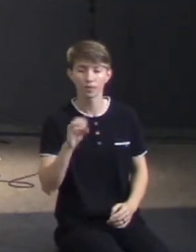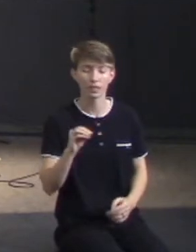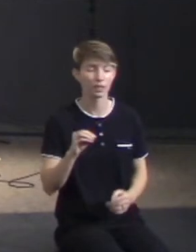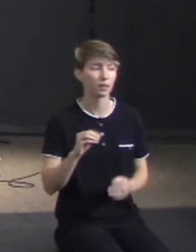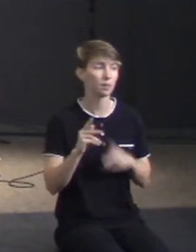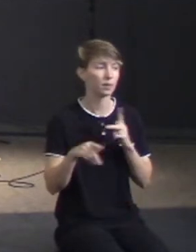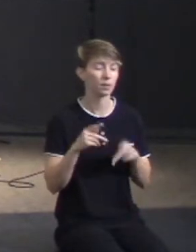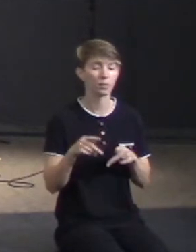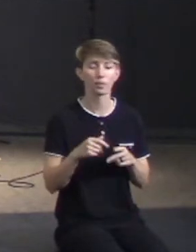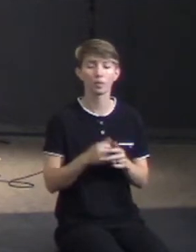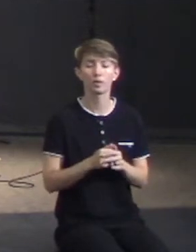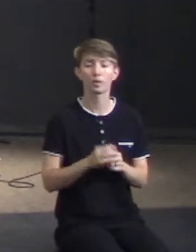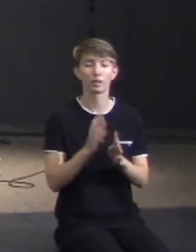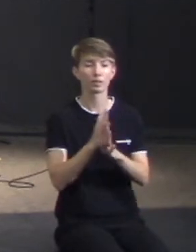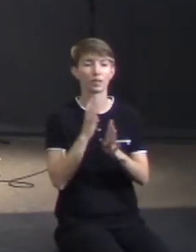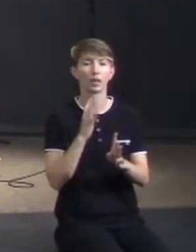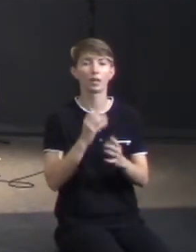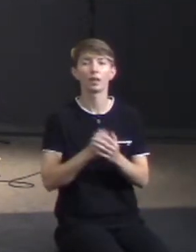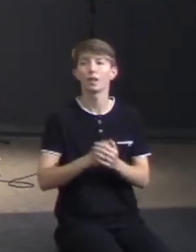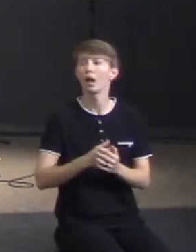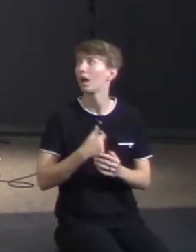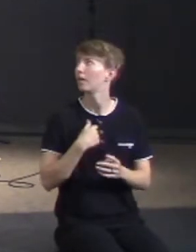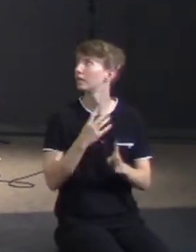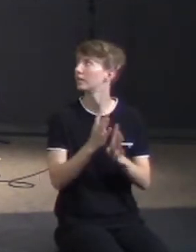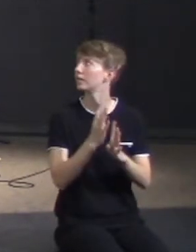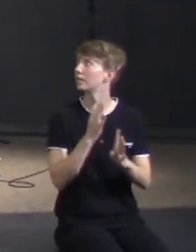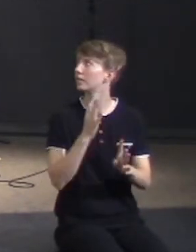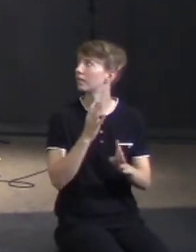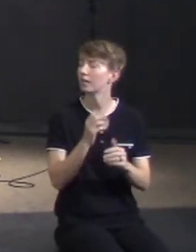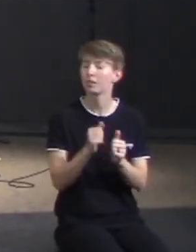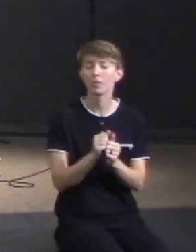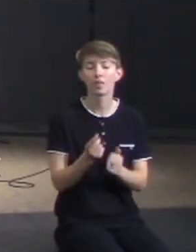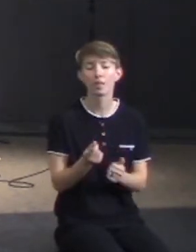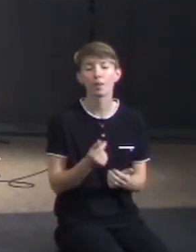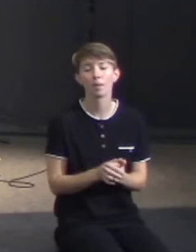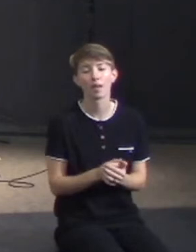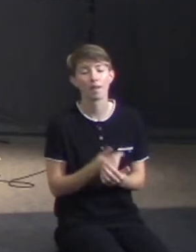standing with them, kind of feeling awkward. Hey, how's it going?